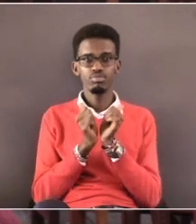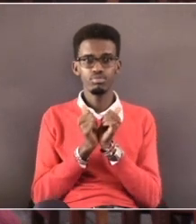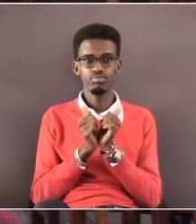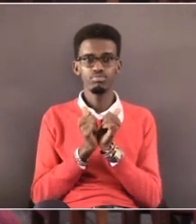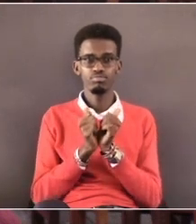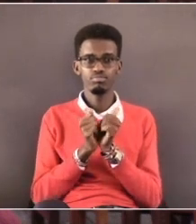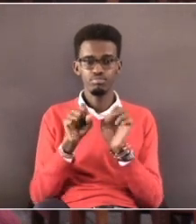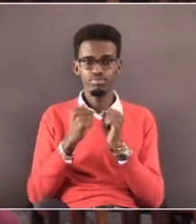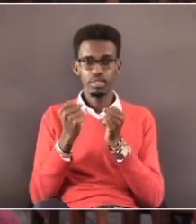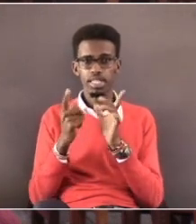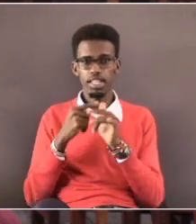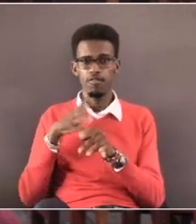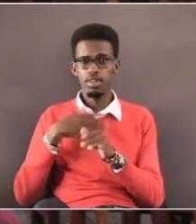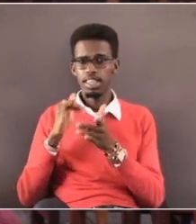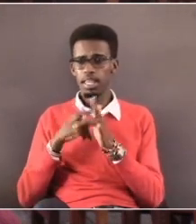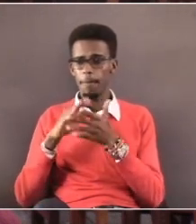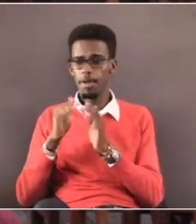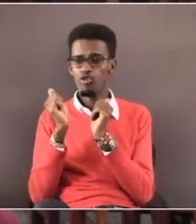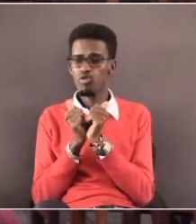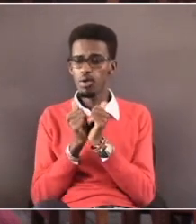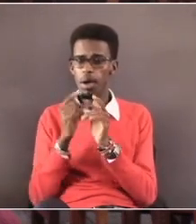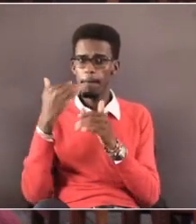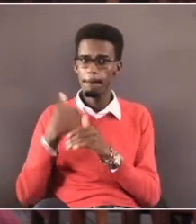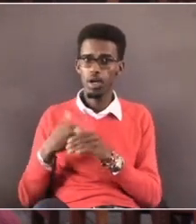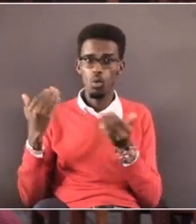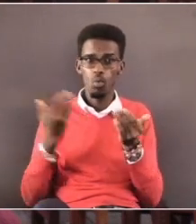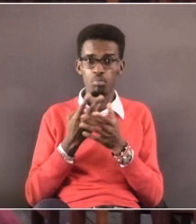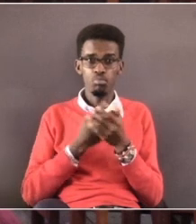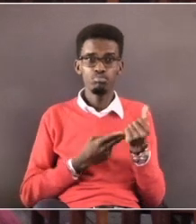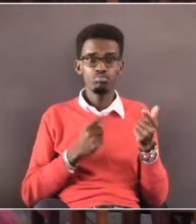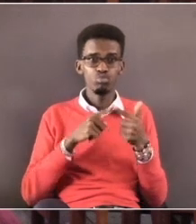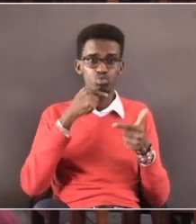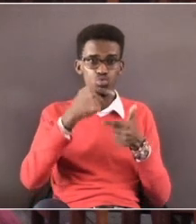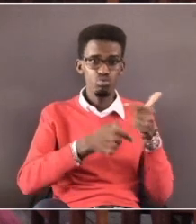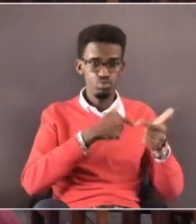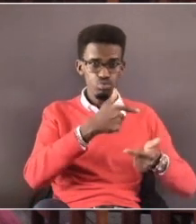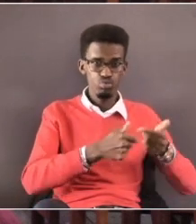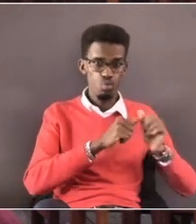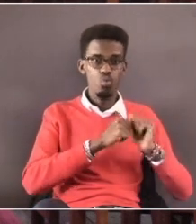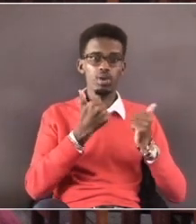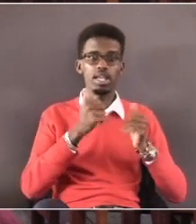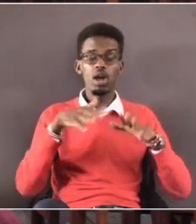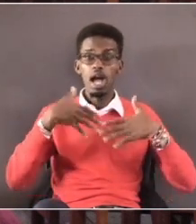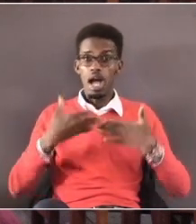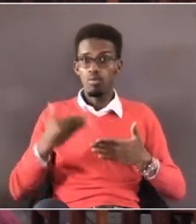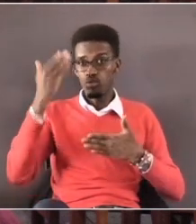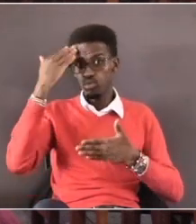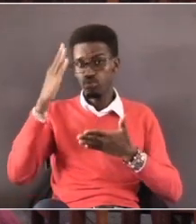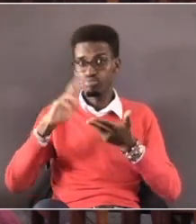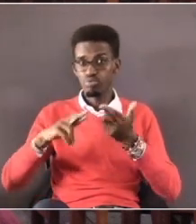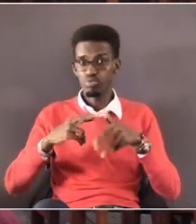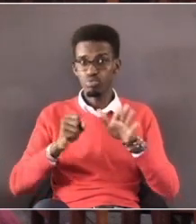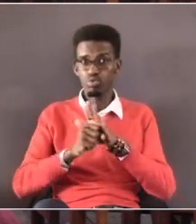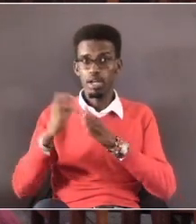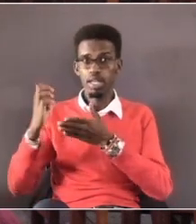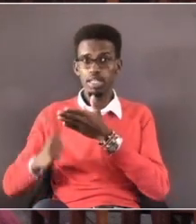should not be feeling more of being in a prison. It should be somewhere where both of you are thriving. So, how do you know that a relationship needs to